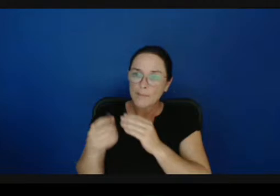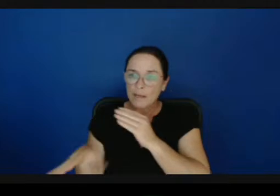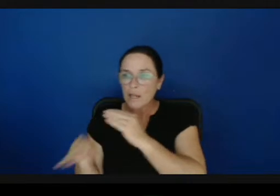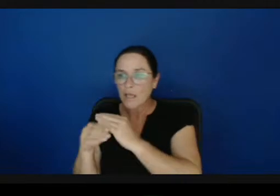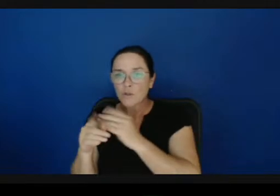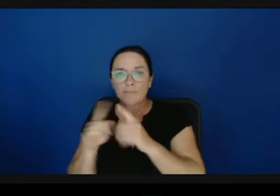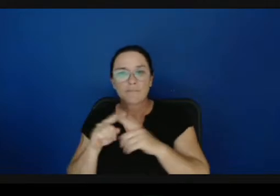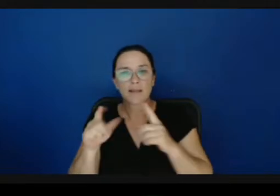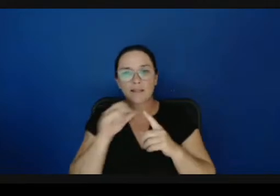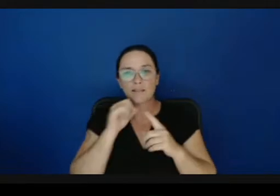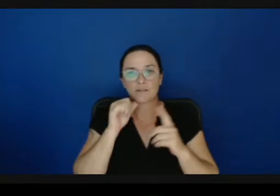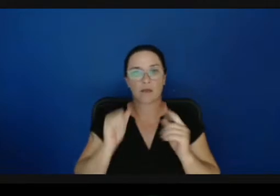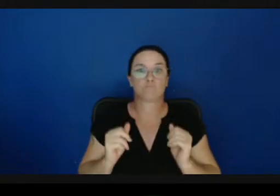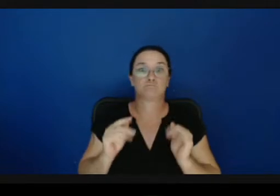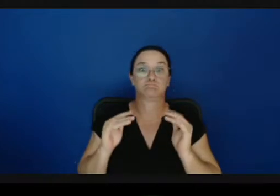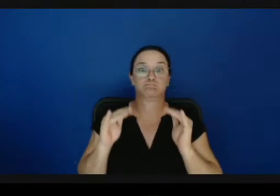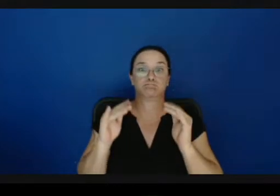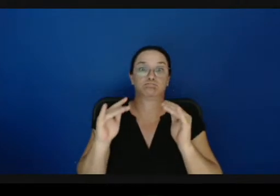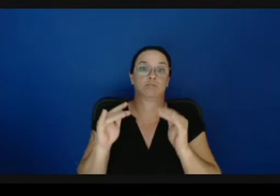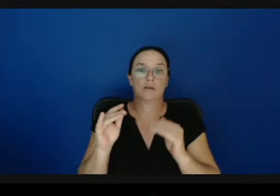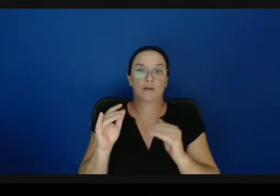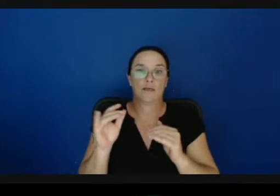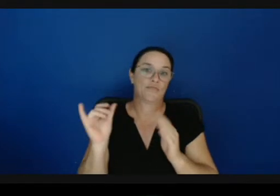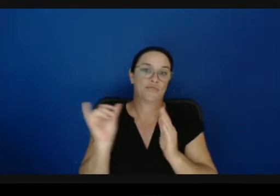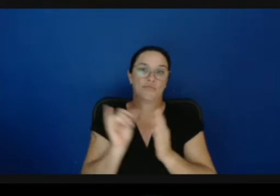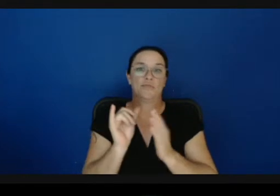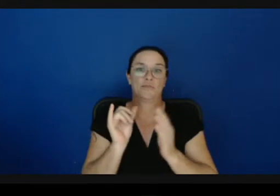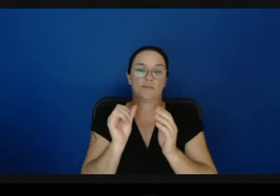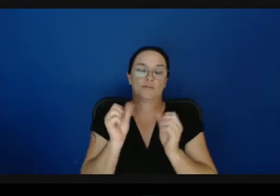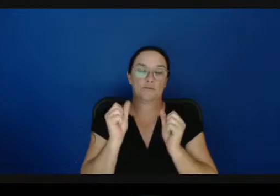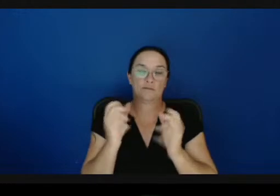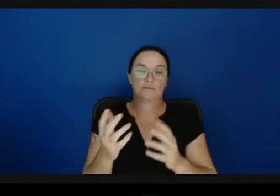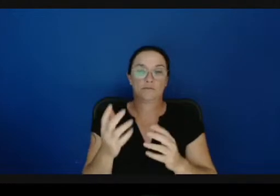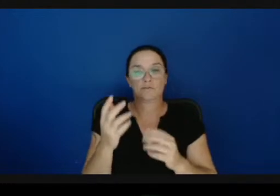rising to these densities.